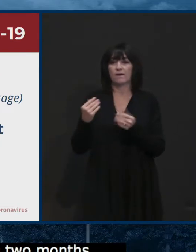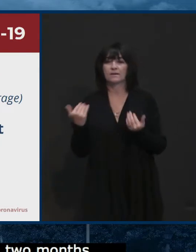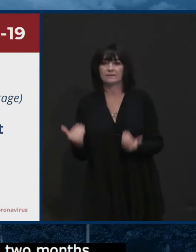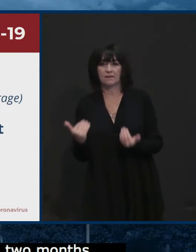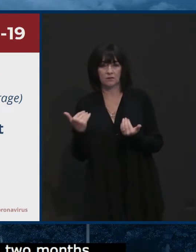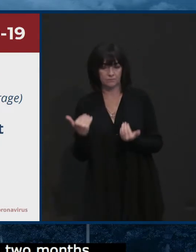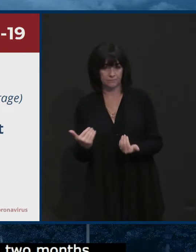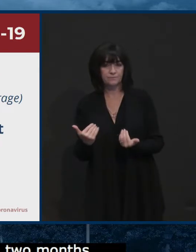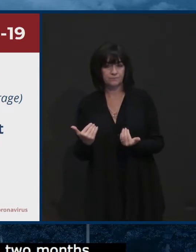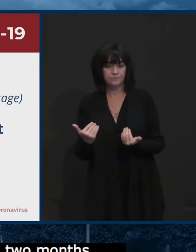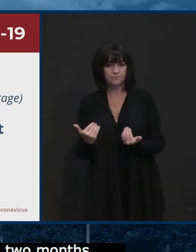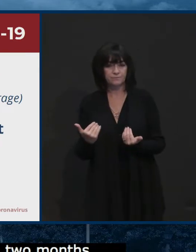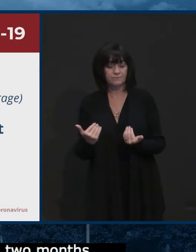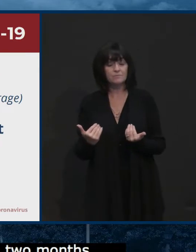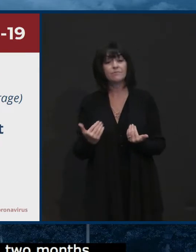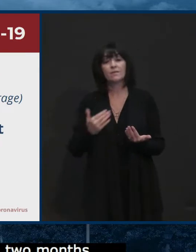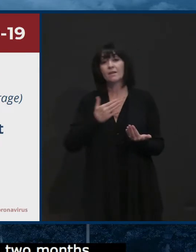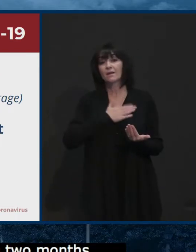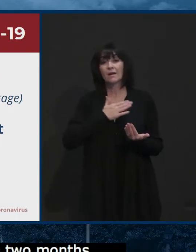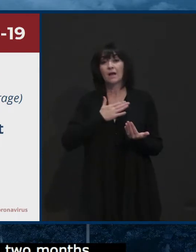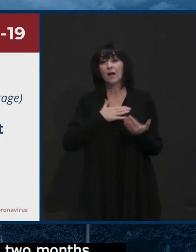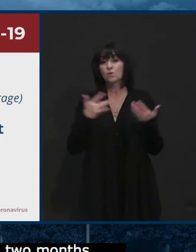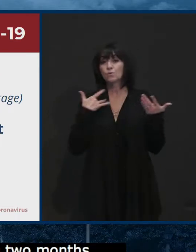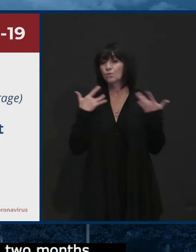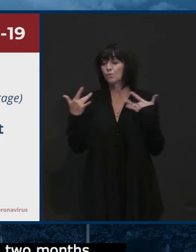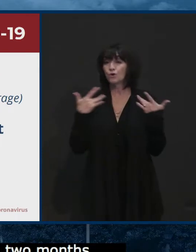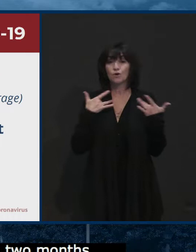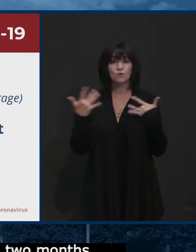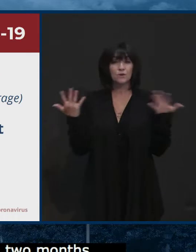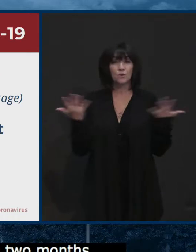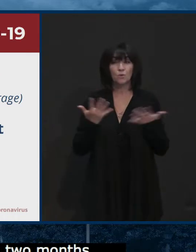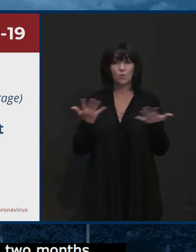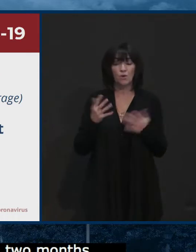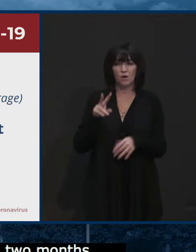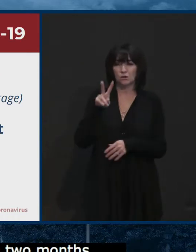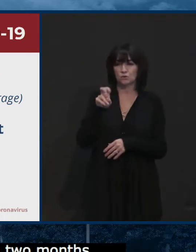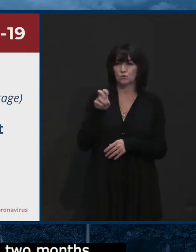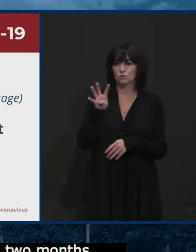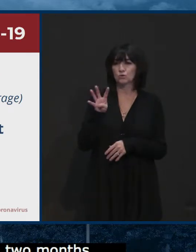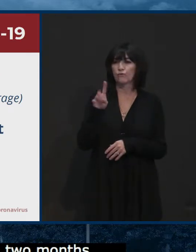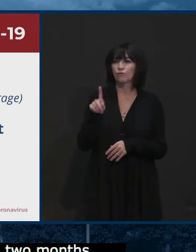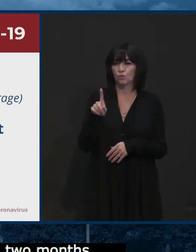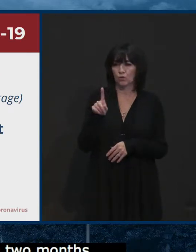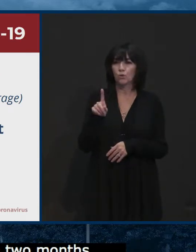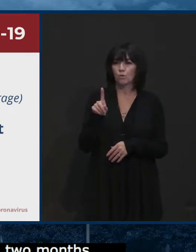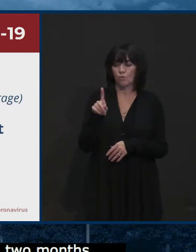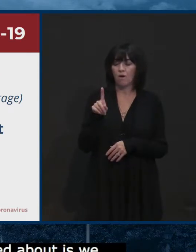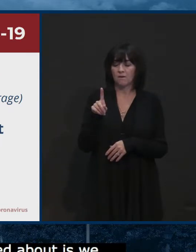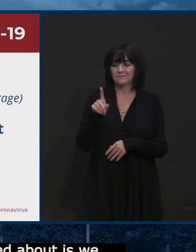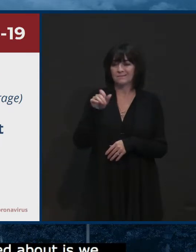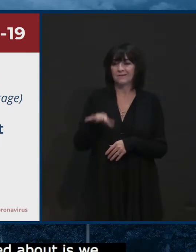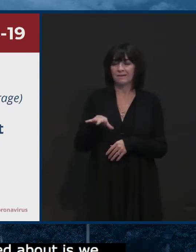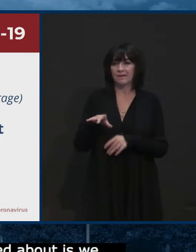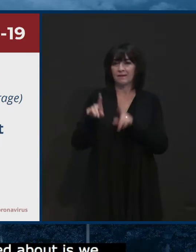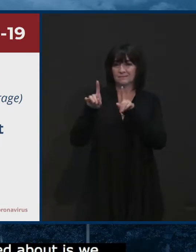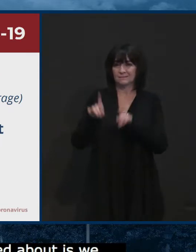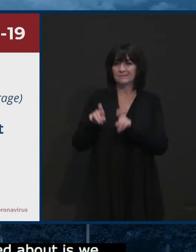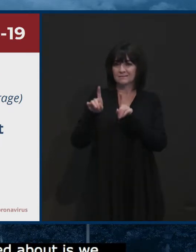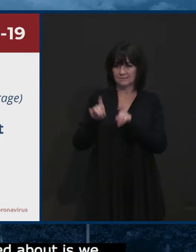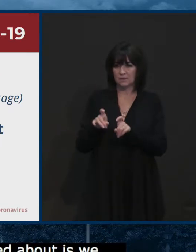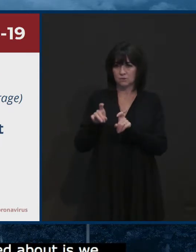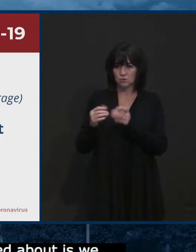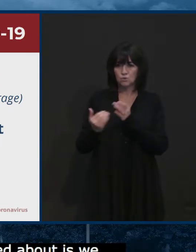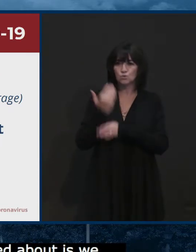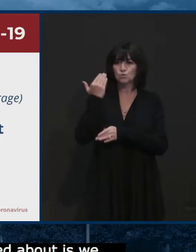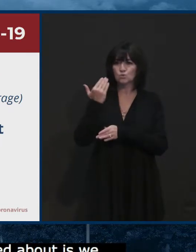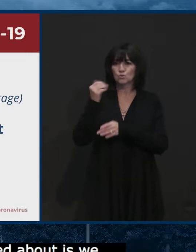unacceptable, what we're worried about, is the fact that we have 241 7-day moving average new cases per